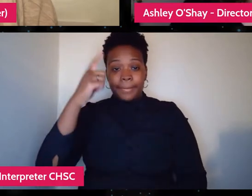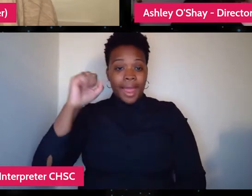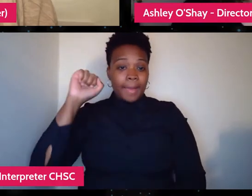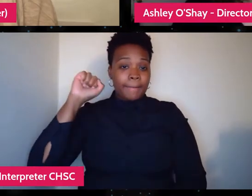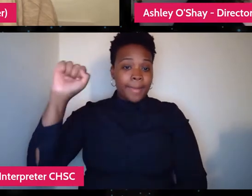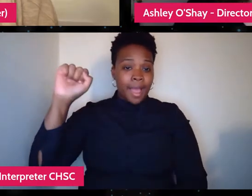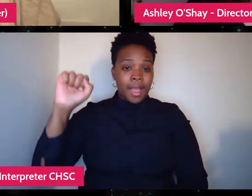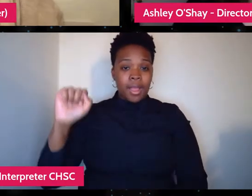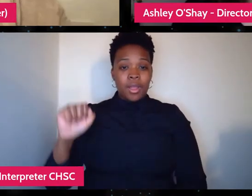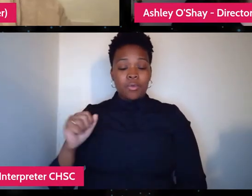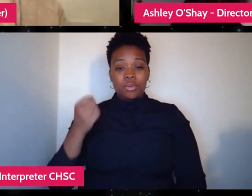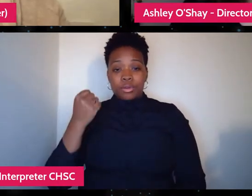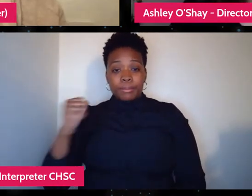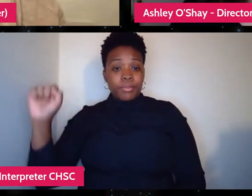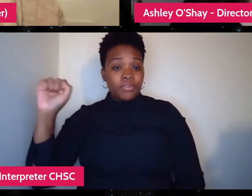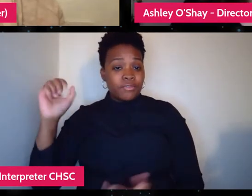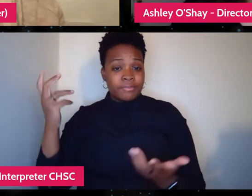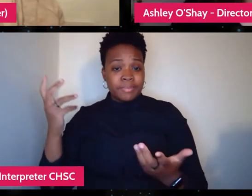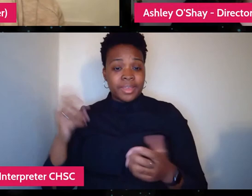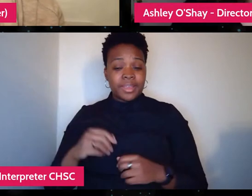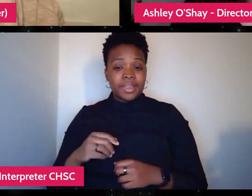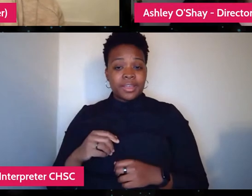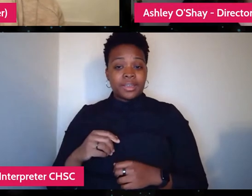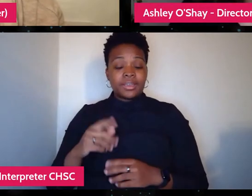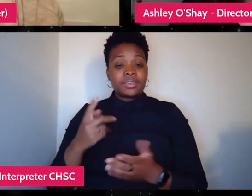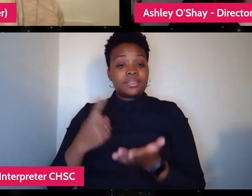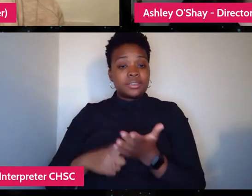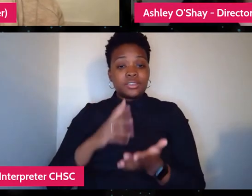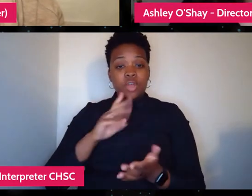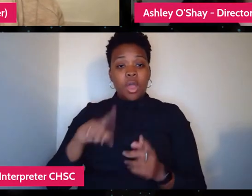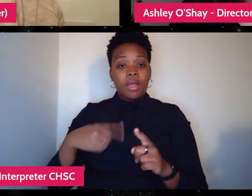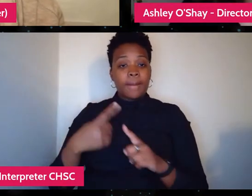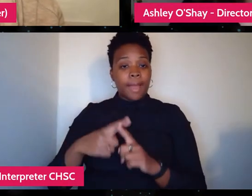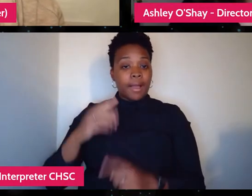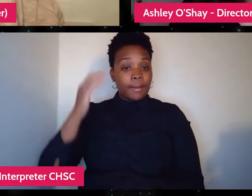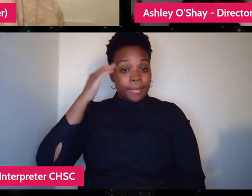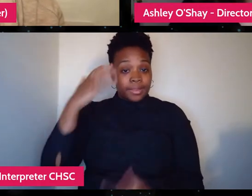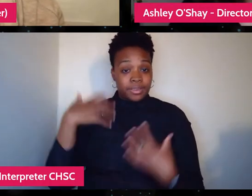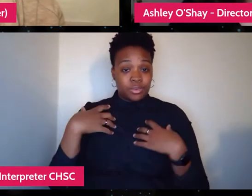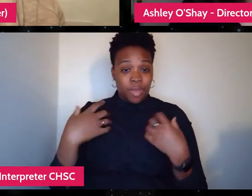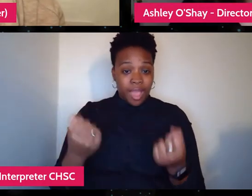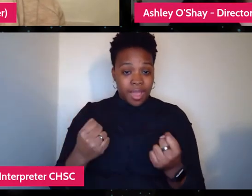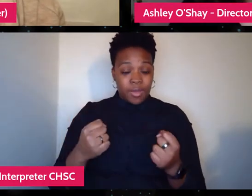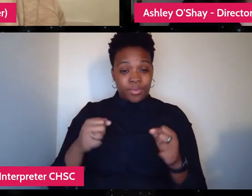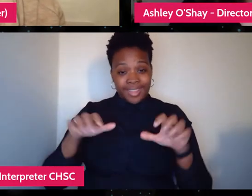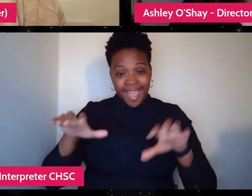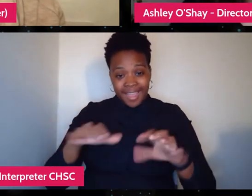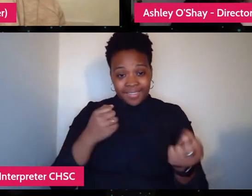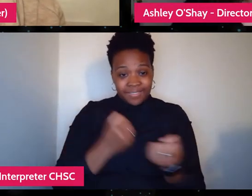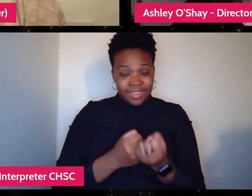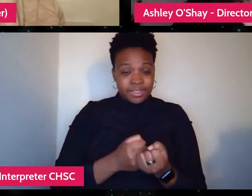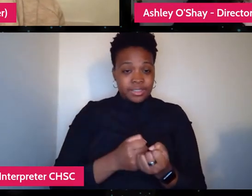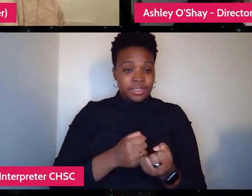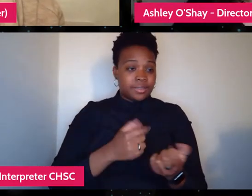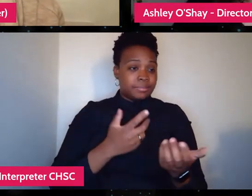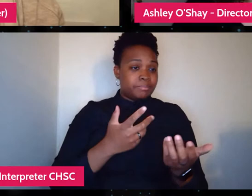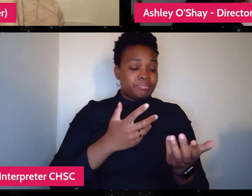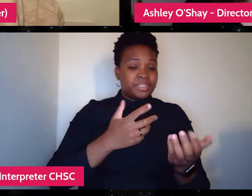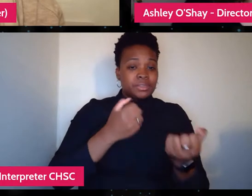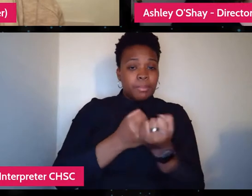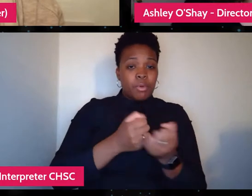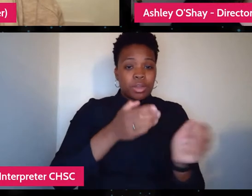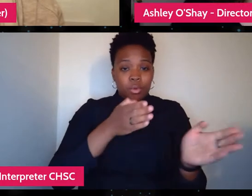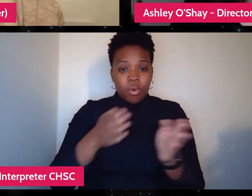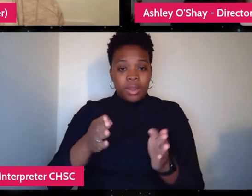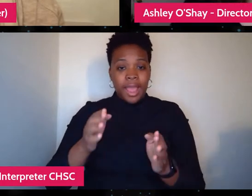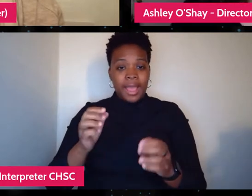today, to talk about mental health in activism and organizing and protest.